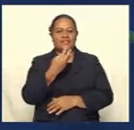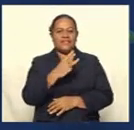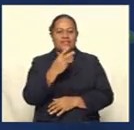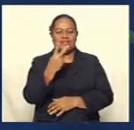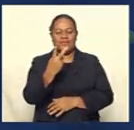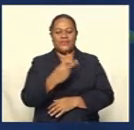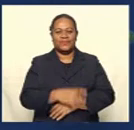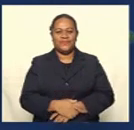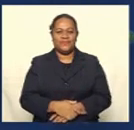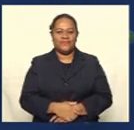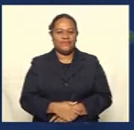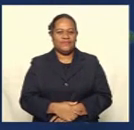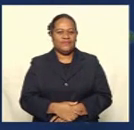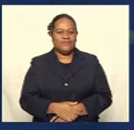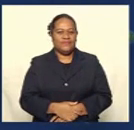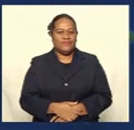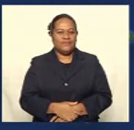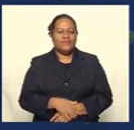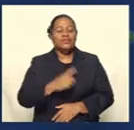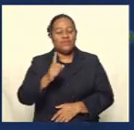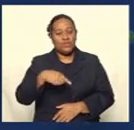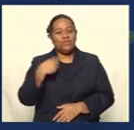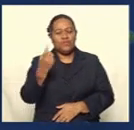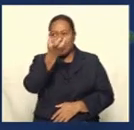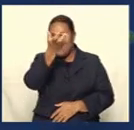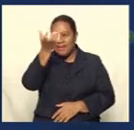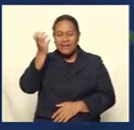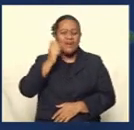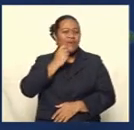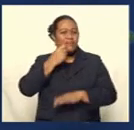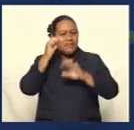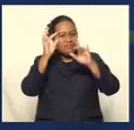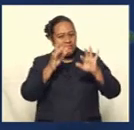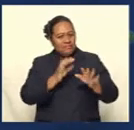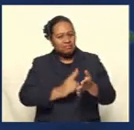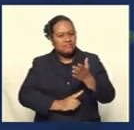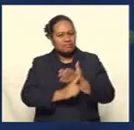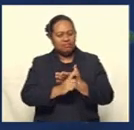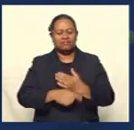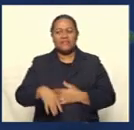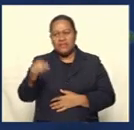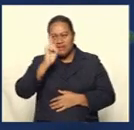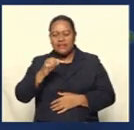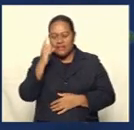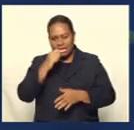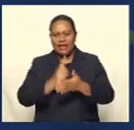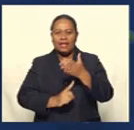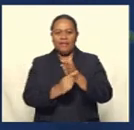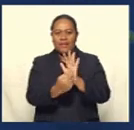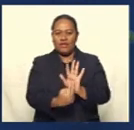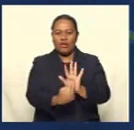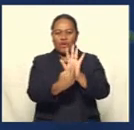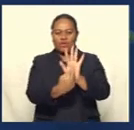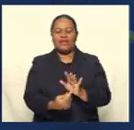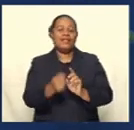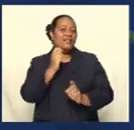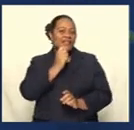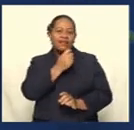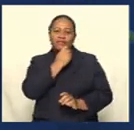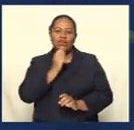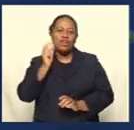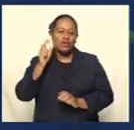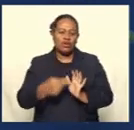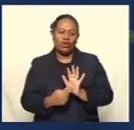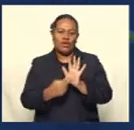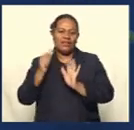6:32. Outlook for tomorrow, cloudy periods with some showers and possible thunderstorms over the northern part of Vanua Levu, Taveuni and northern Lau